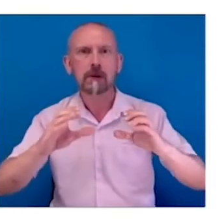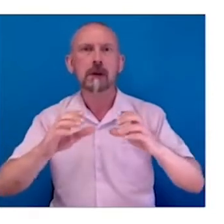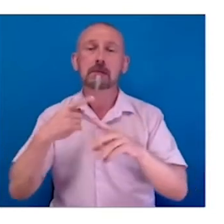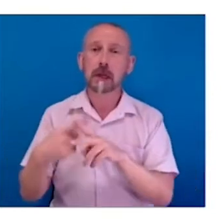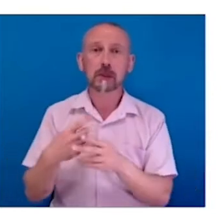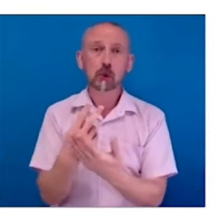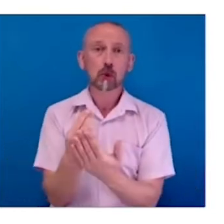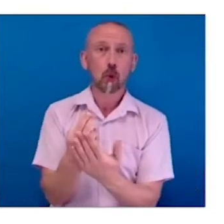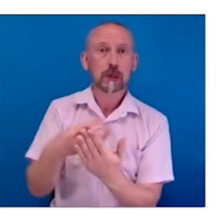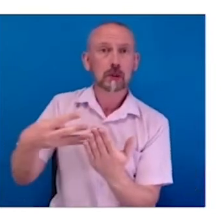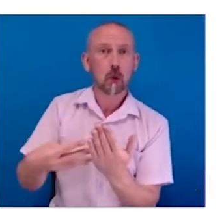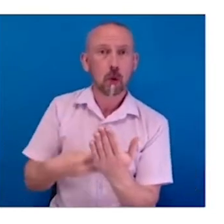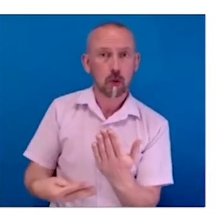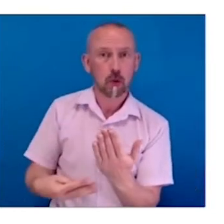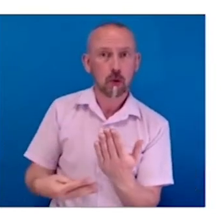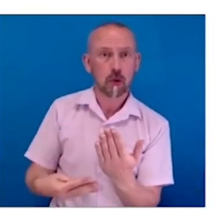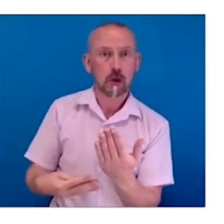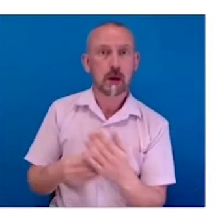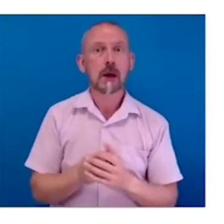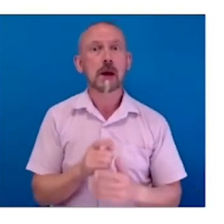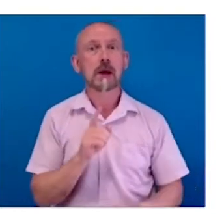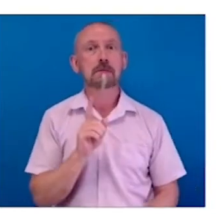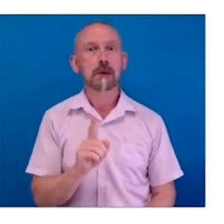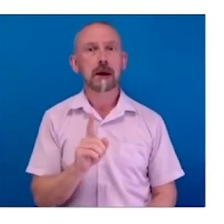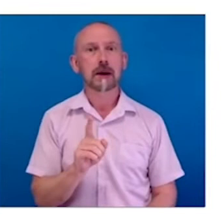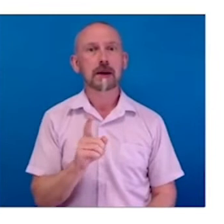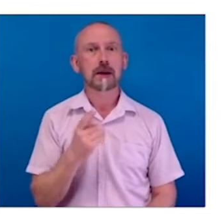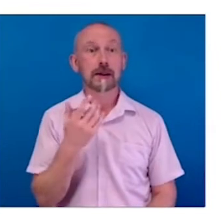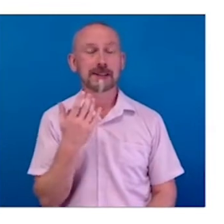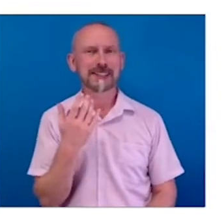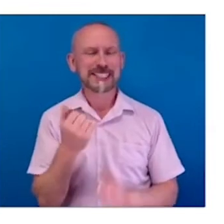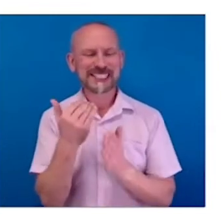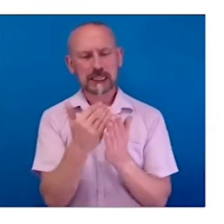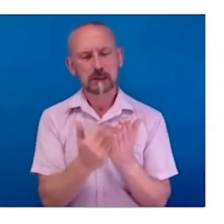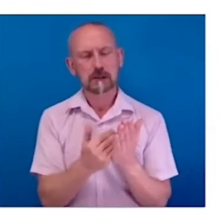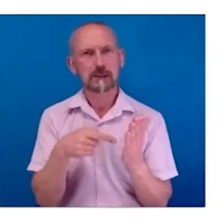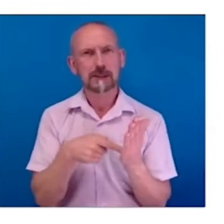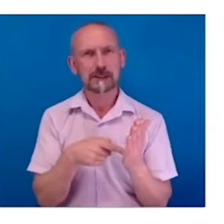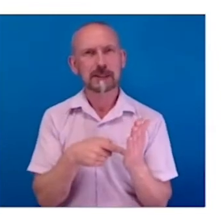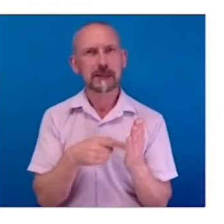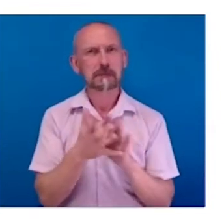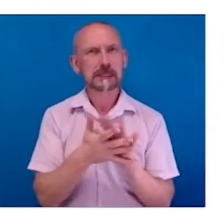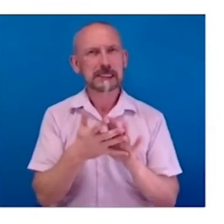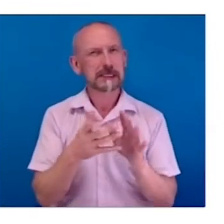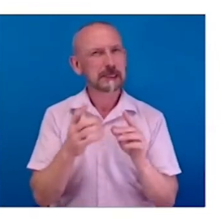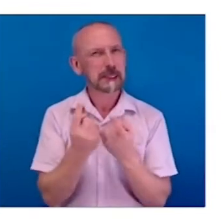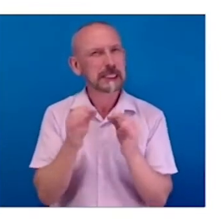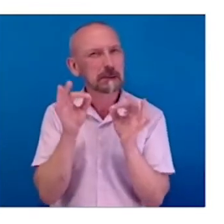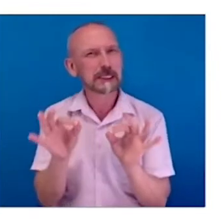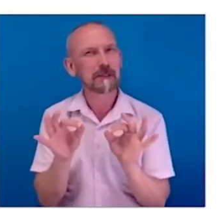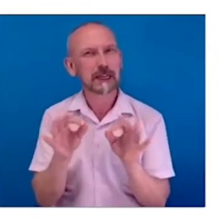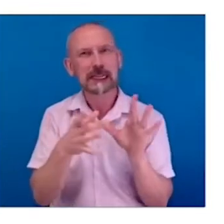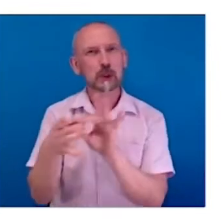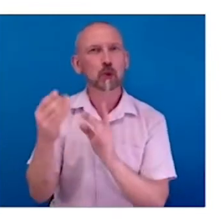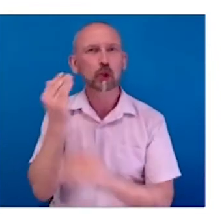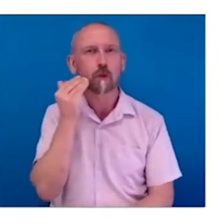a more specific application for the term standards. The W3C